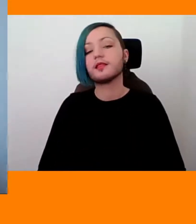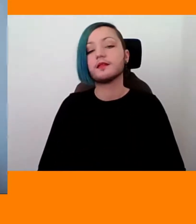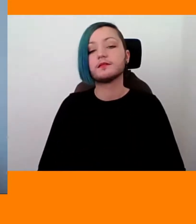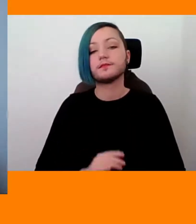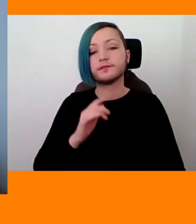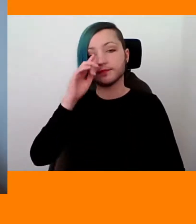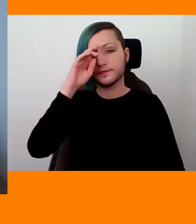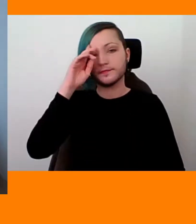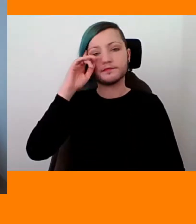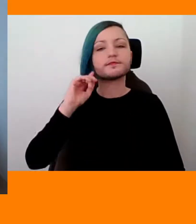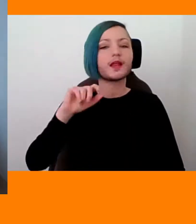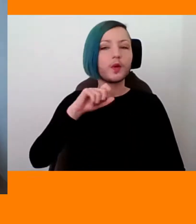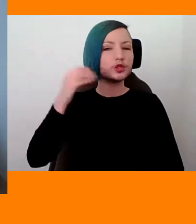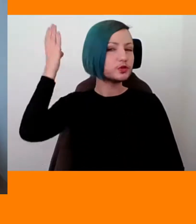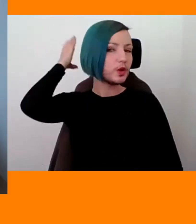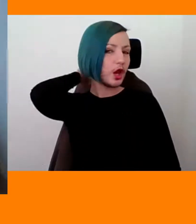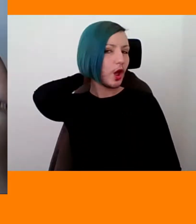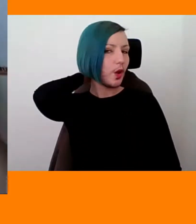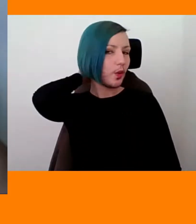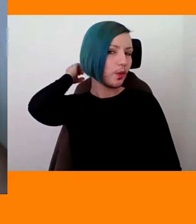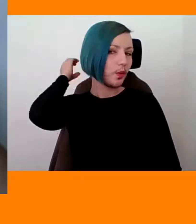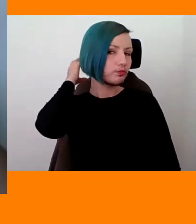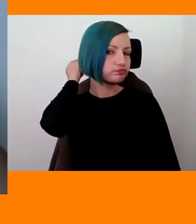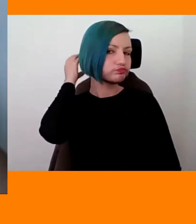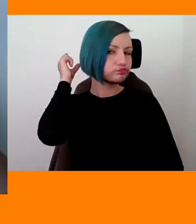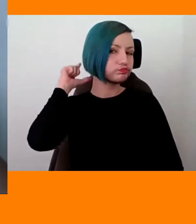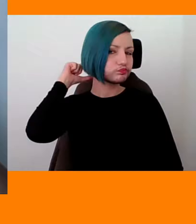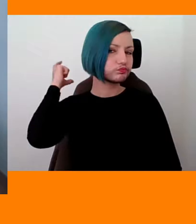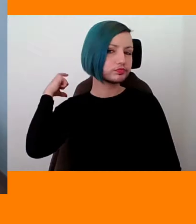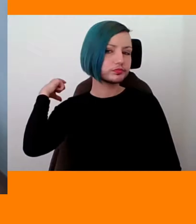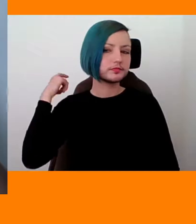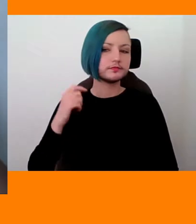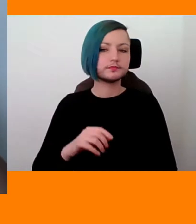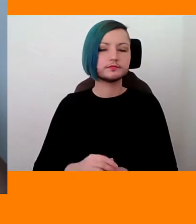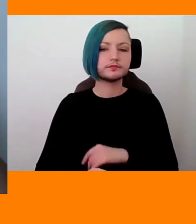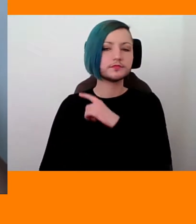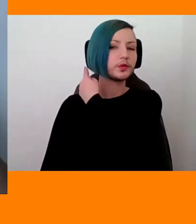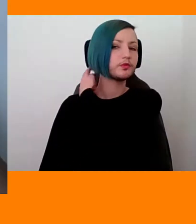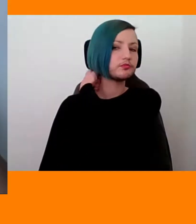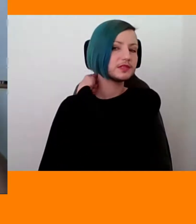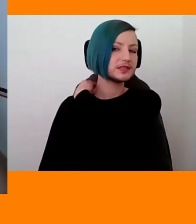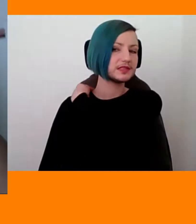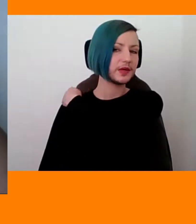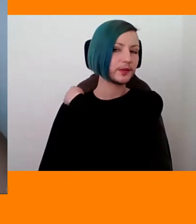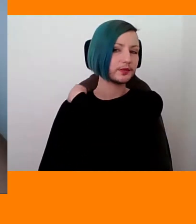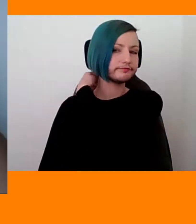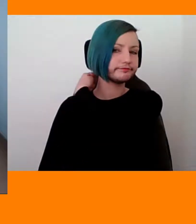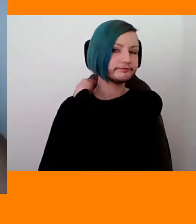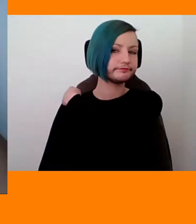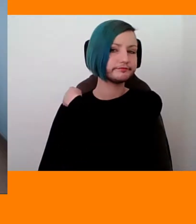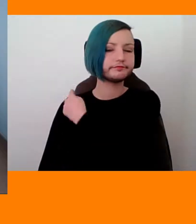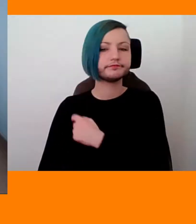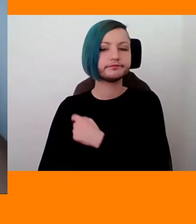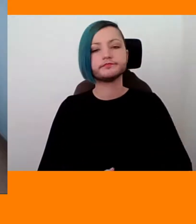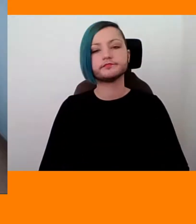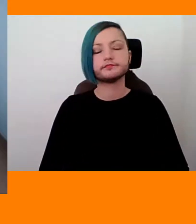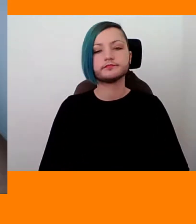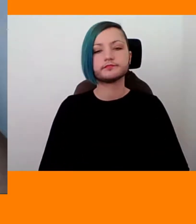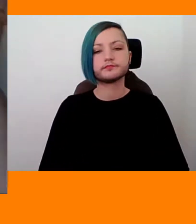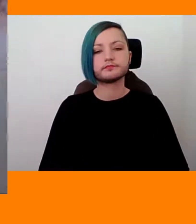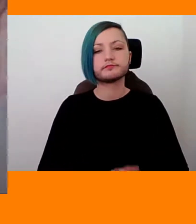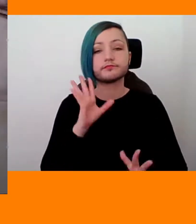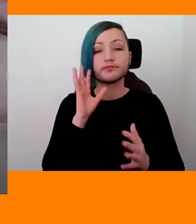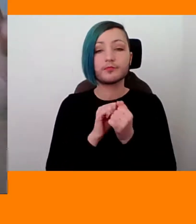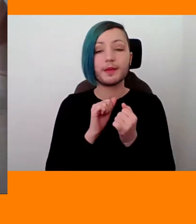draw quite a low down ponytail here. So it's going to rest sort of behind the back of the neck. So remember, with